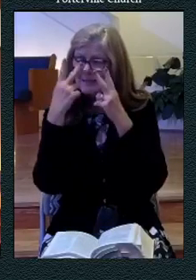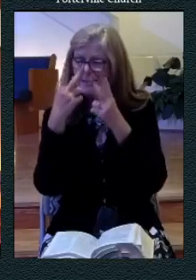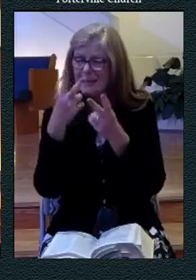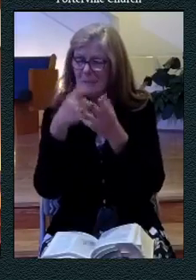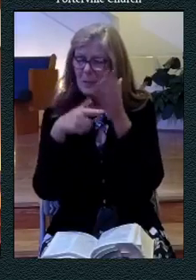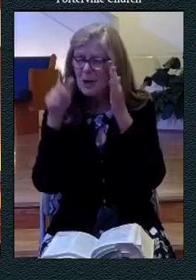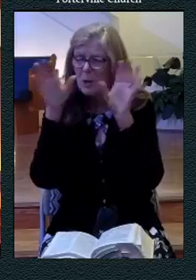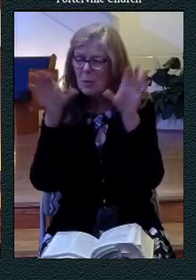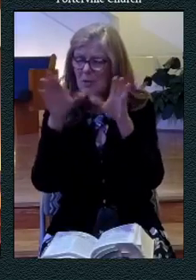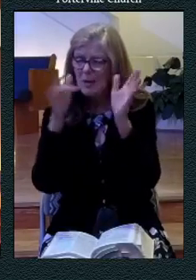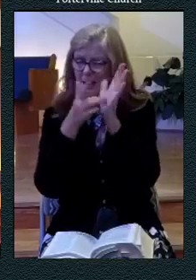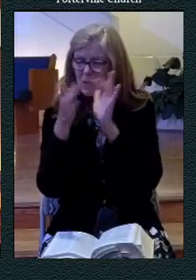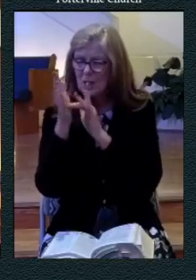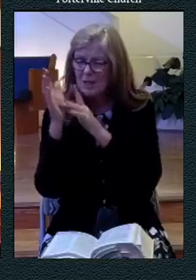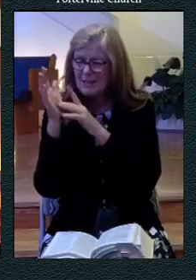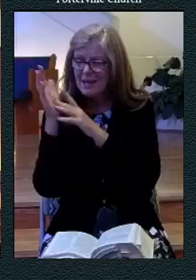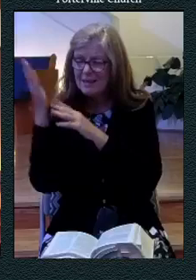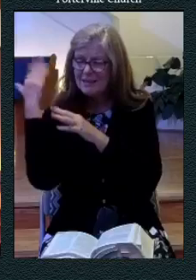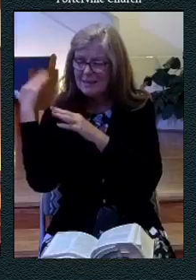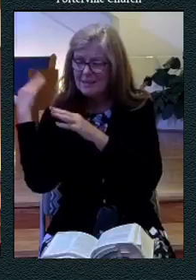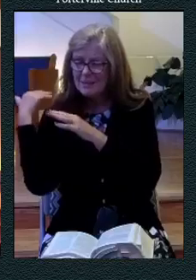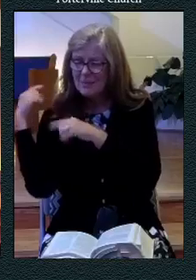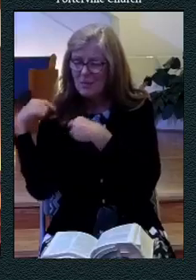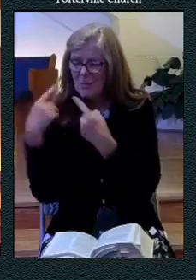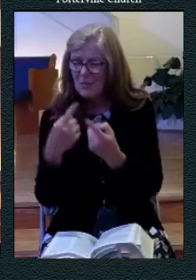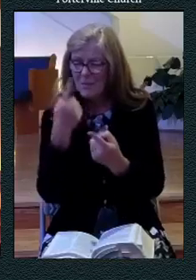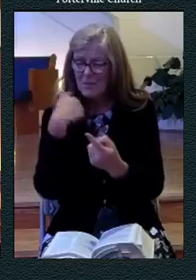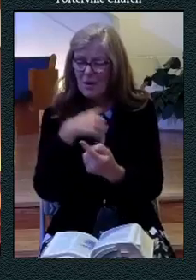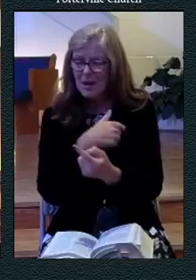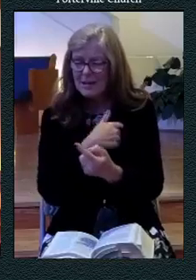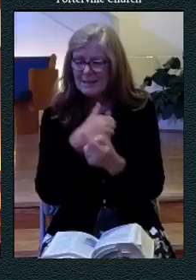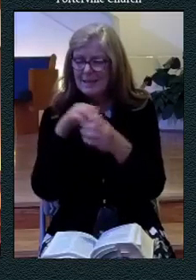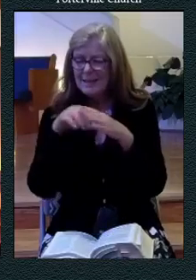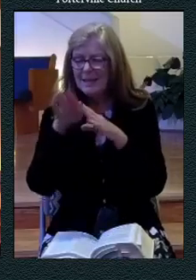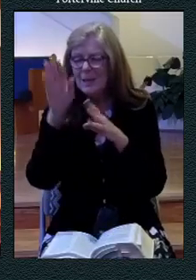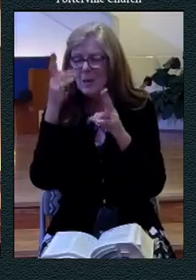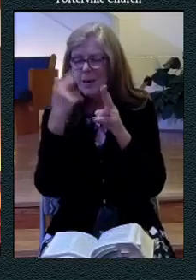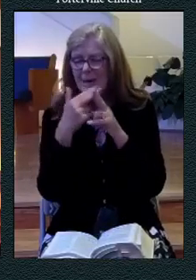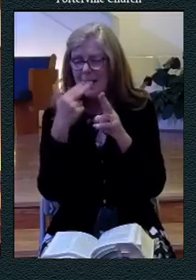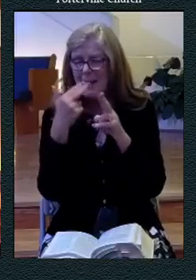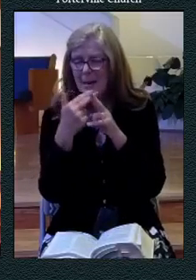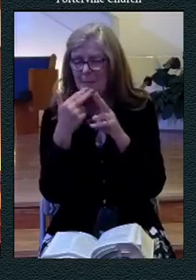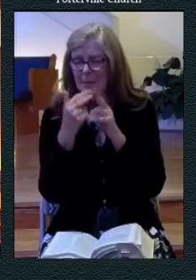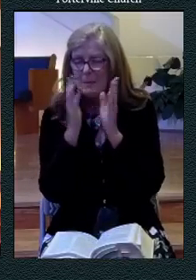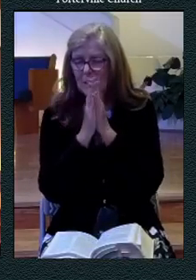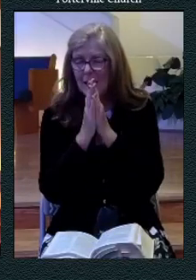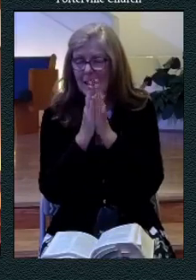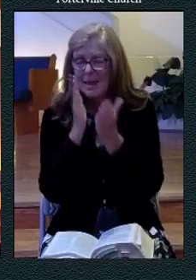find happy refuge in it. In your name we pray. Amen.